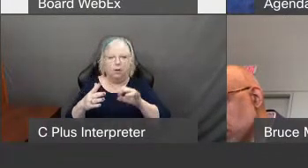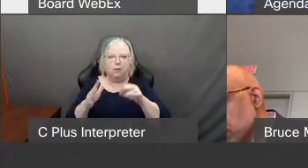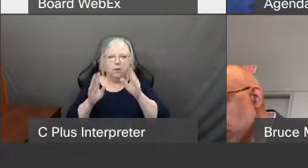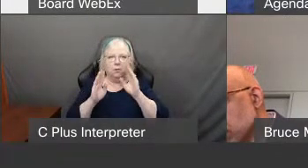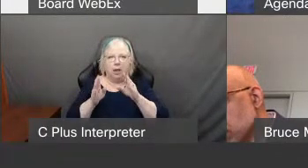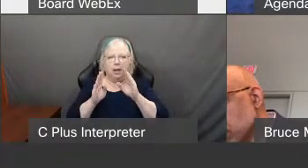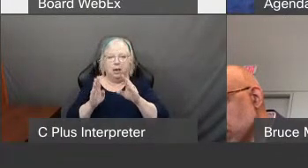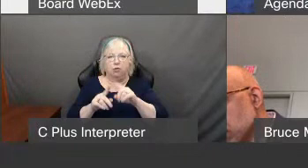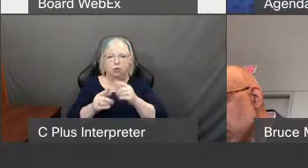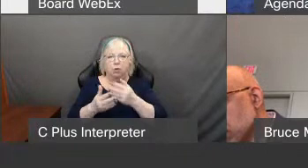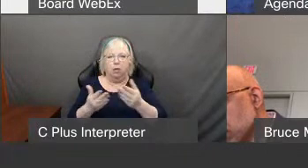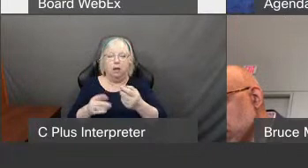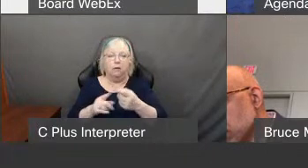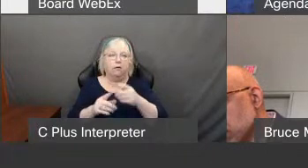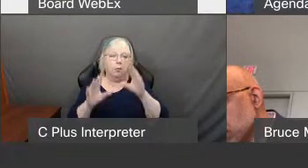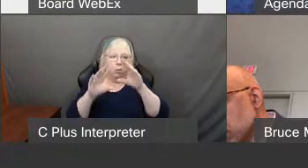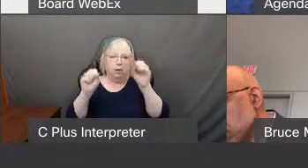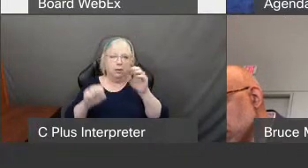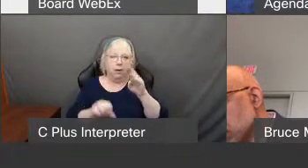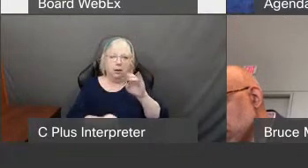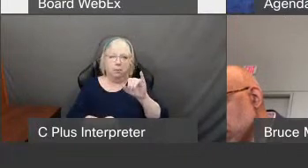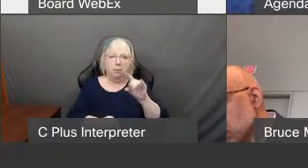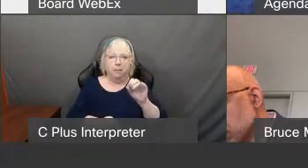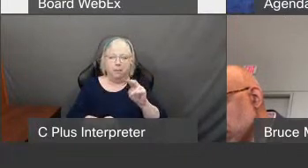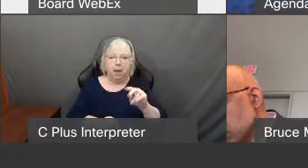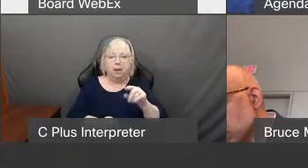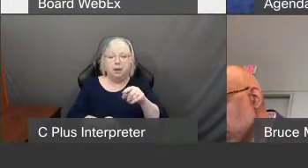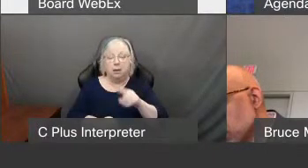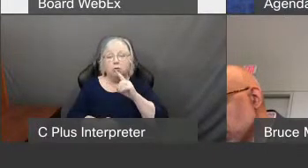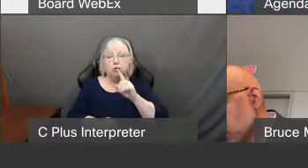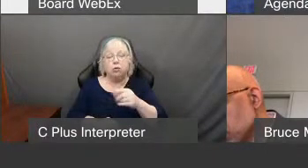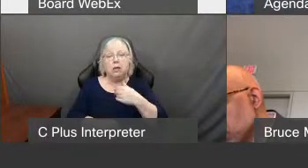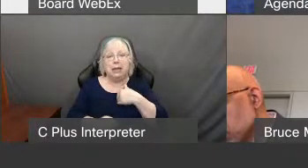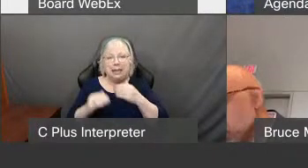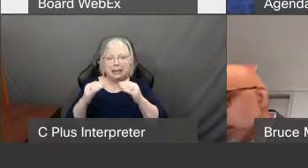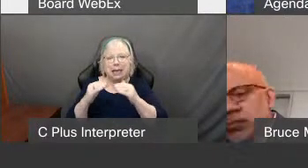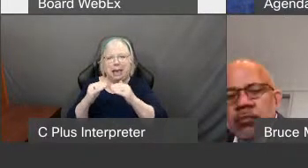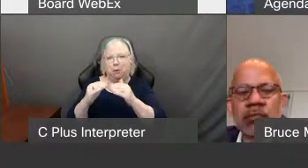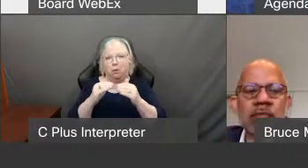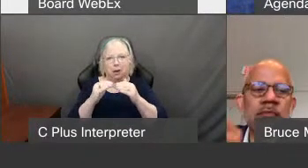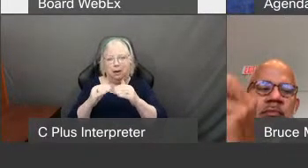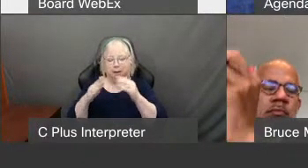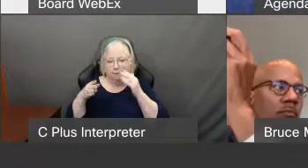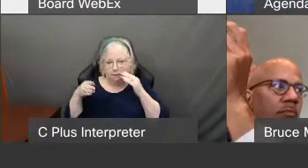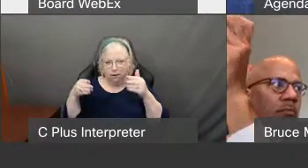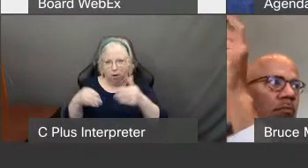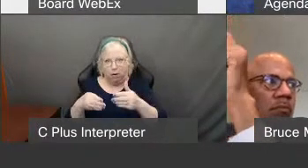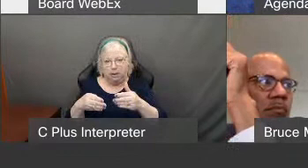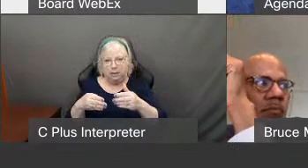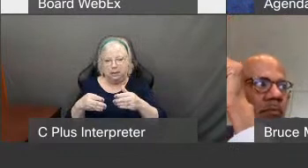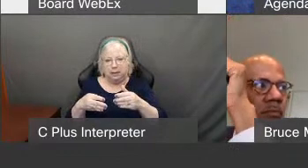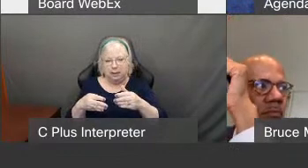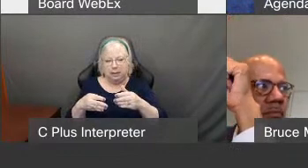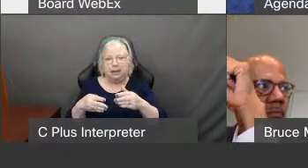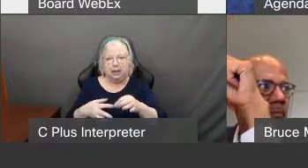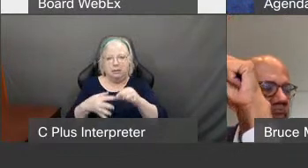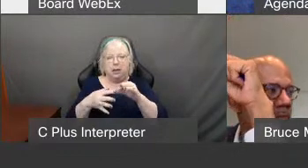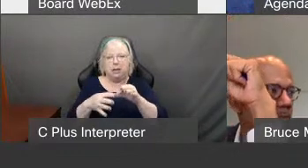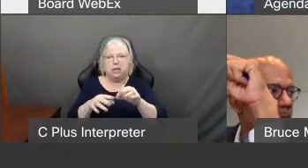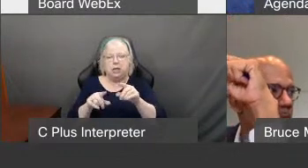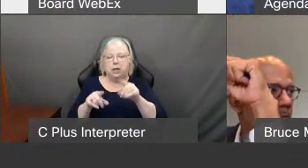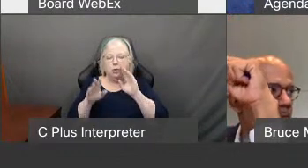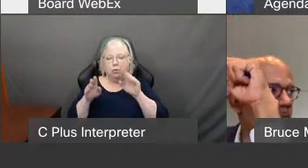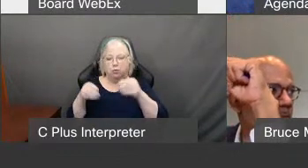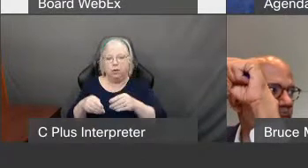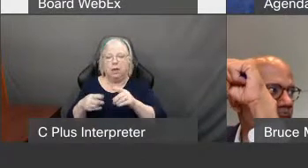things from President Biden, this truly has an equity focus, particularly as it relates to low to moderate